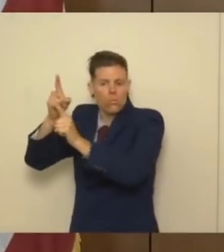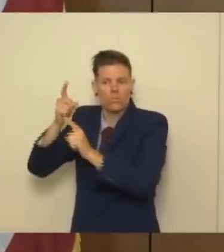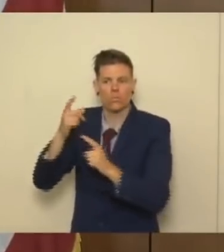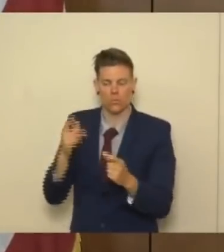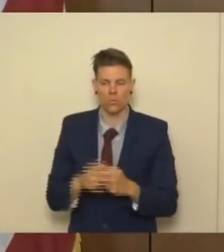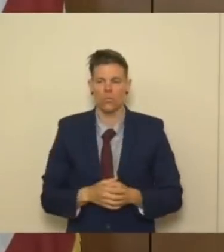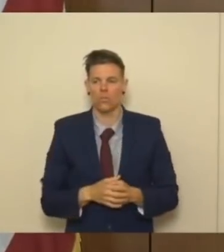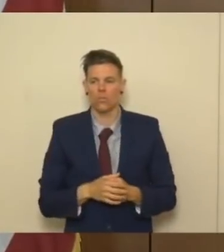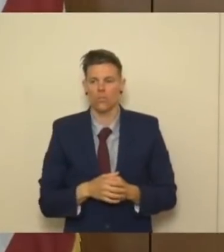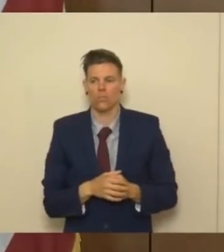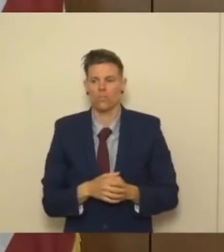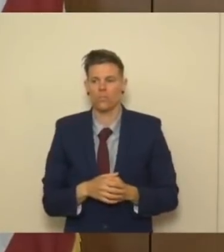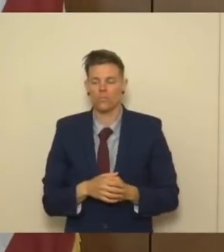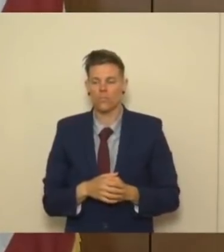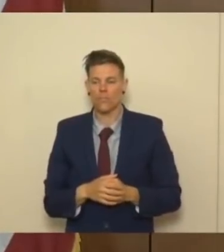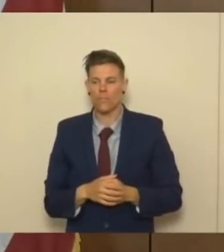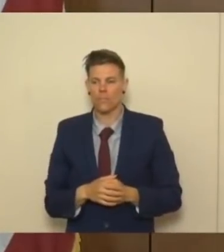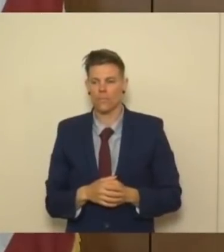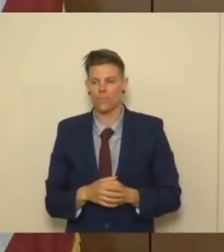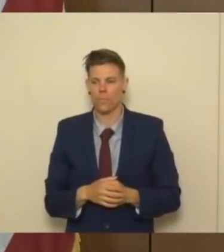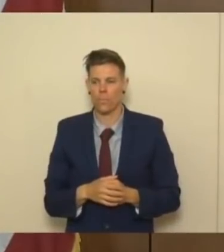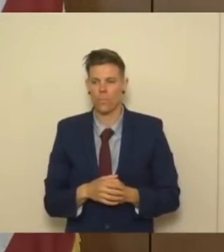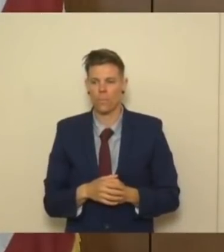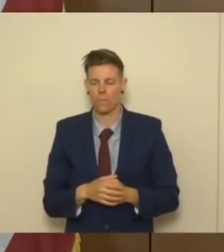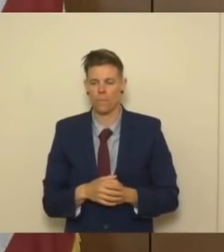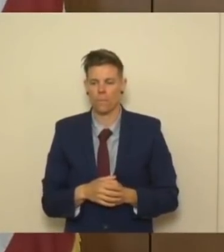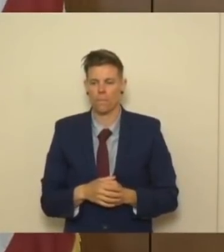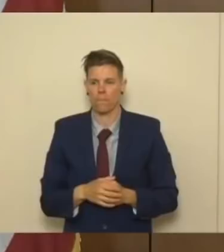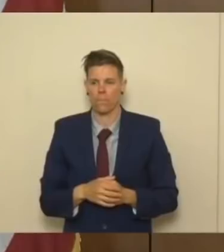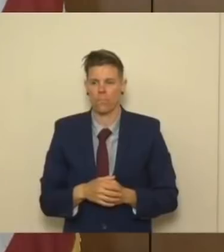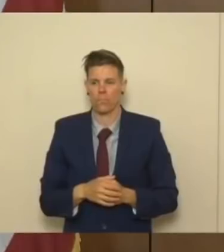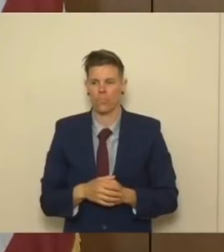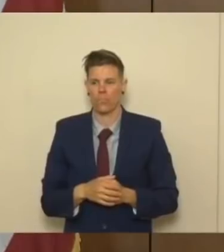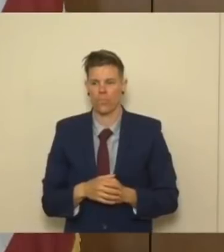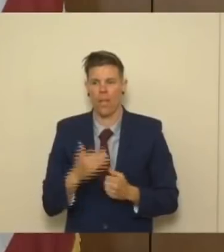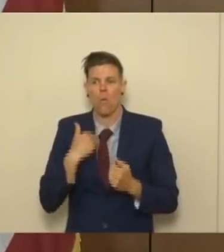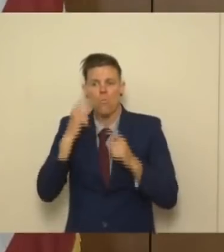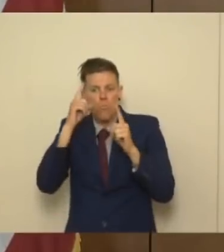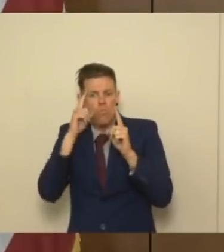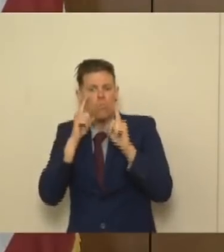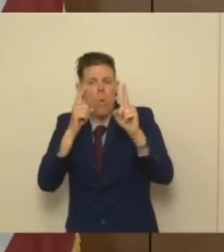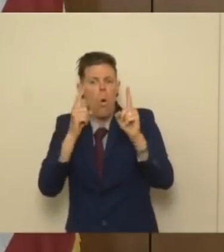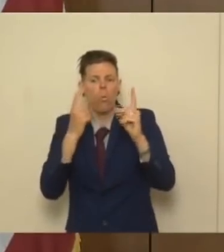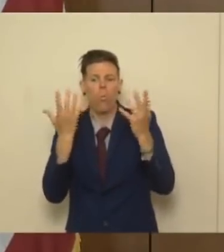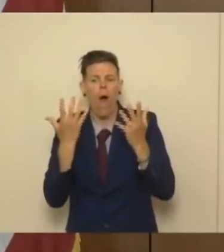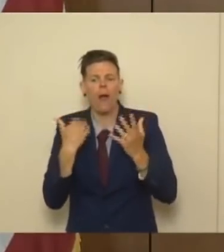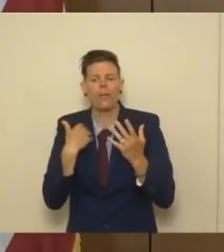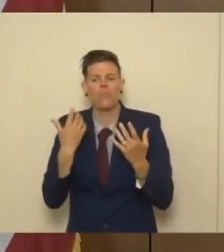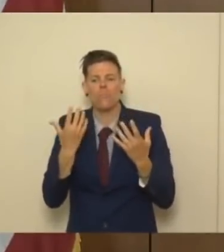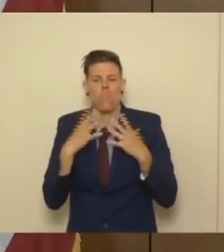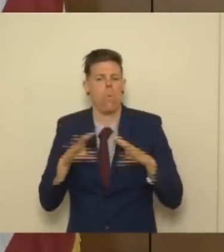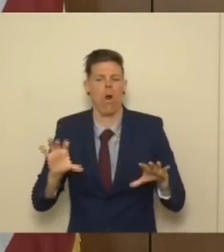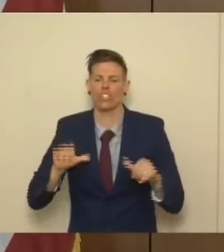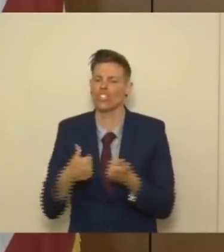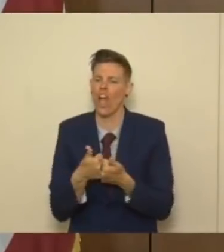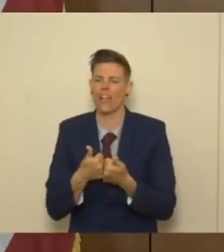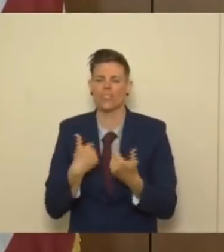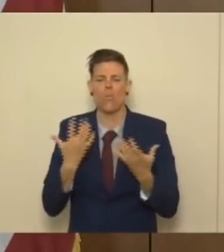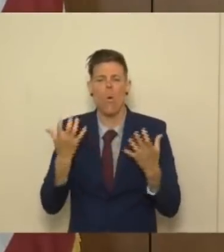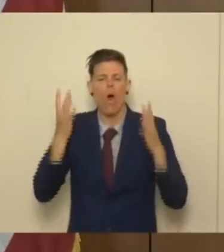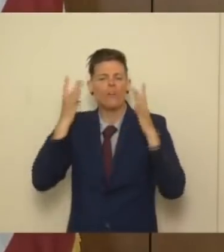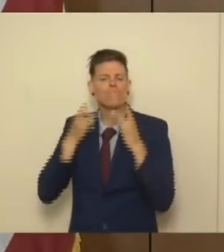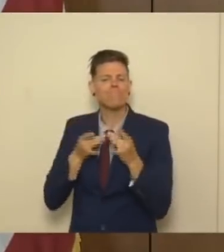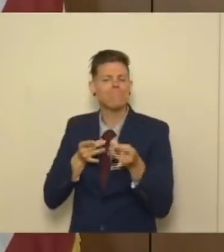workers challenged by these difficulties. But we are. No one expected